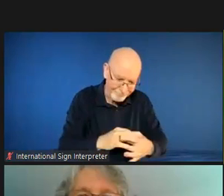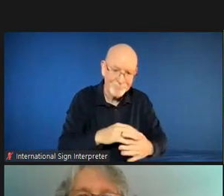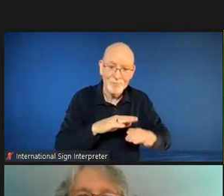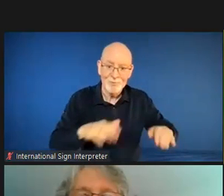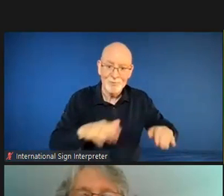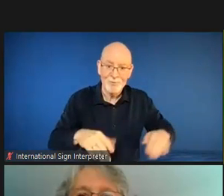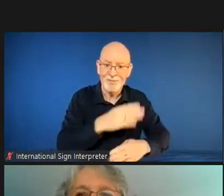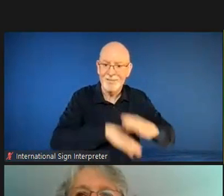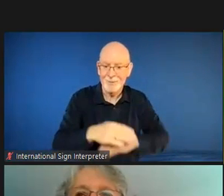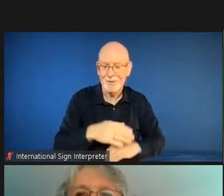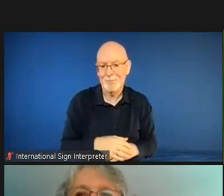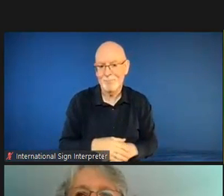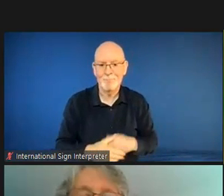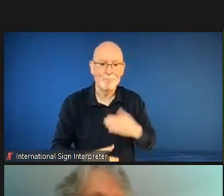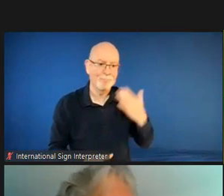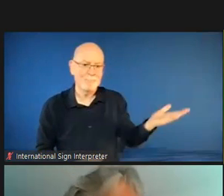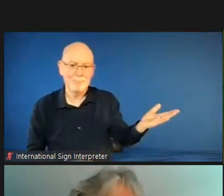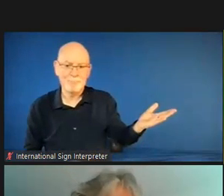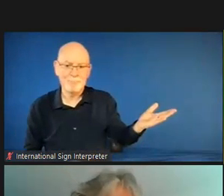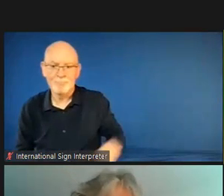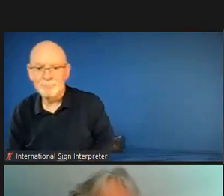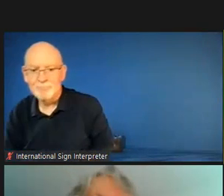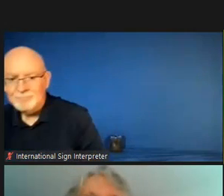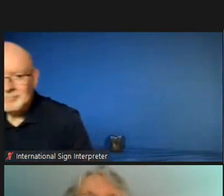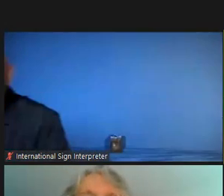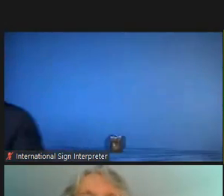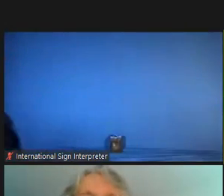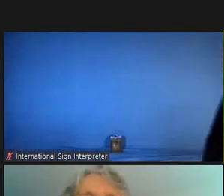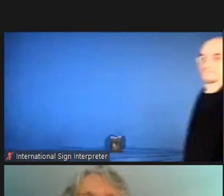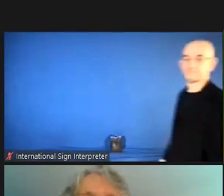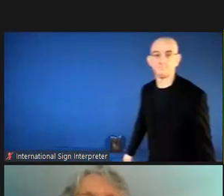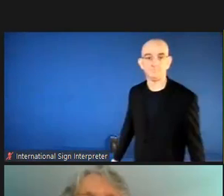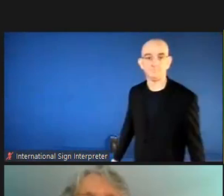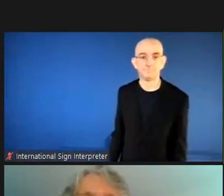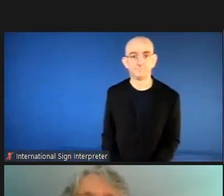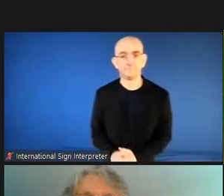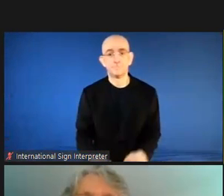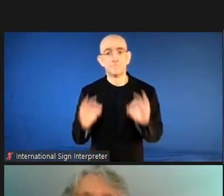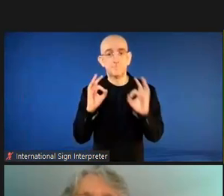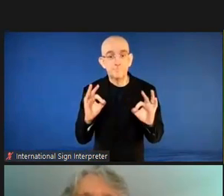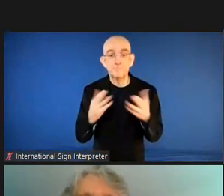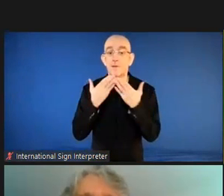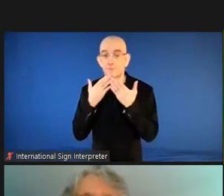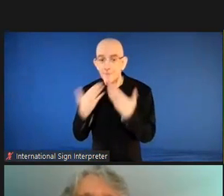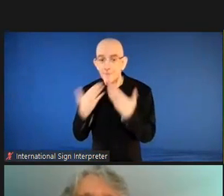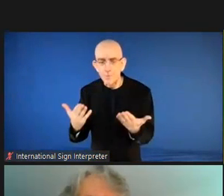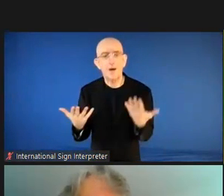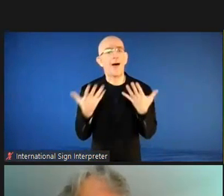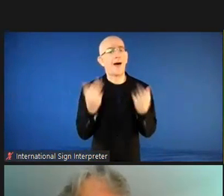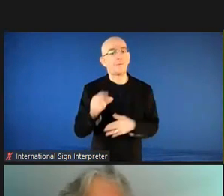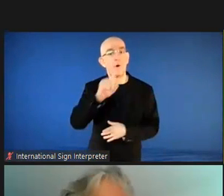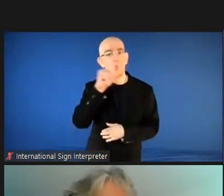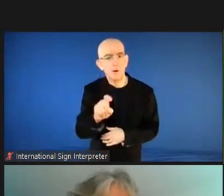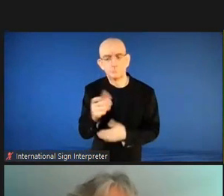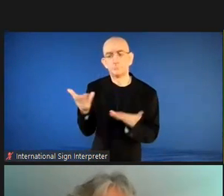Khaled in the chat, and he's asking, and I think probably for you, Joanna, Technology is obviously,